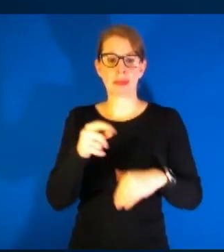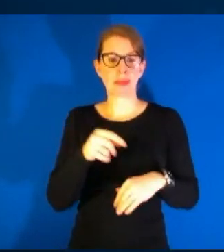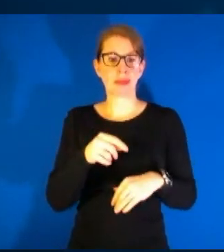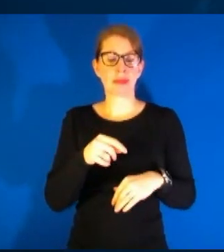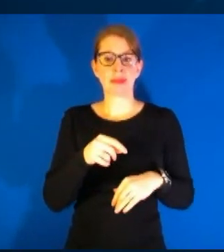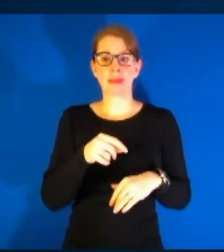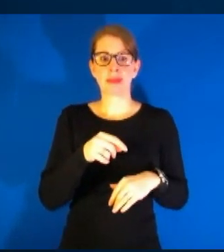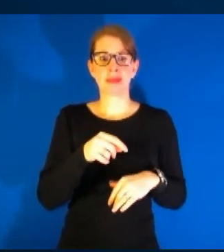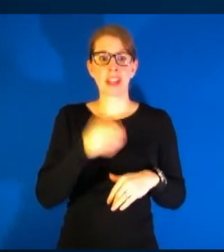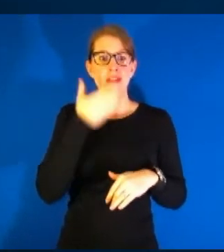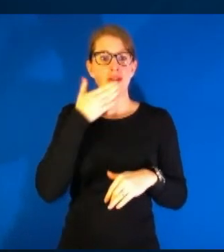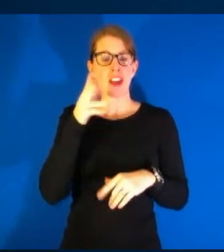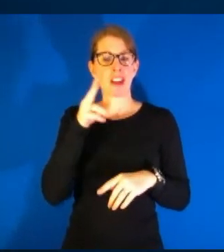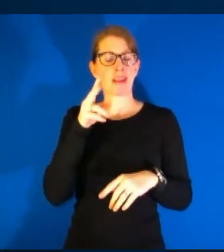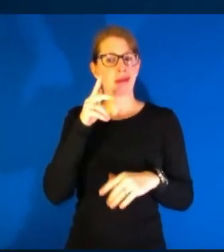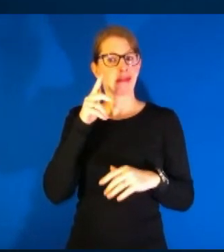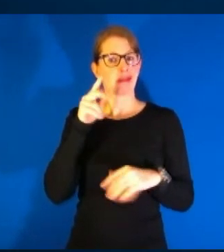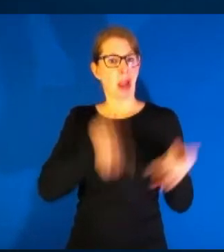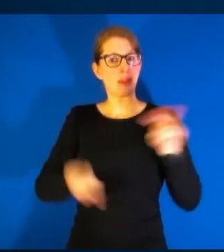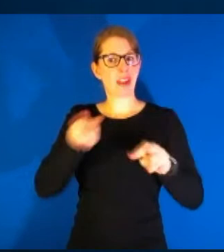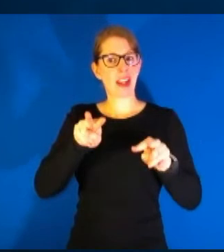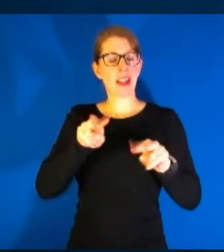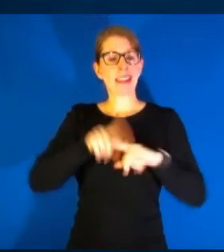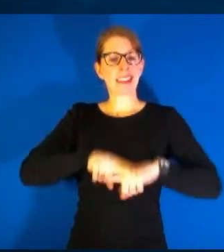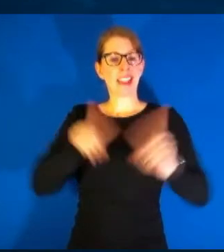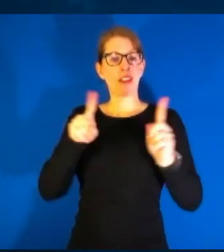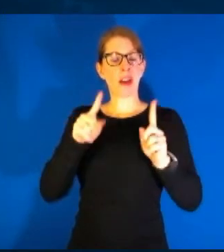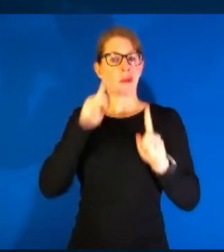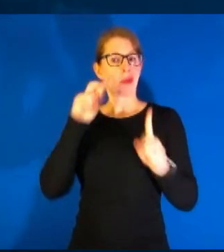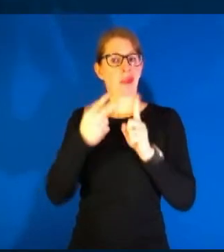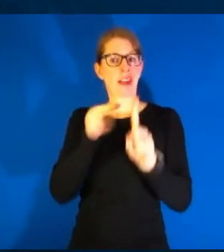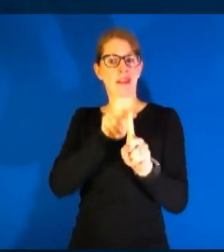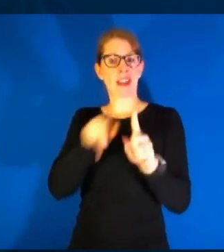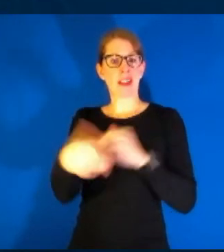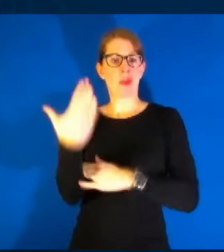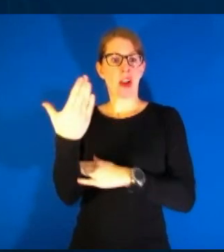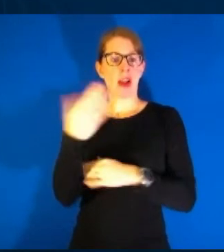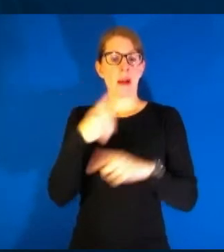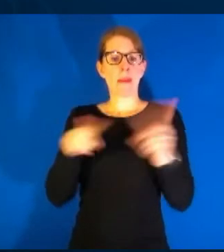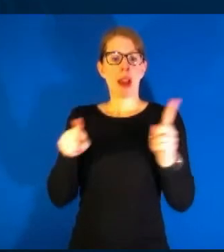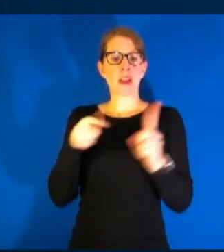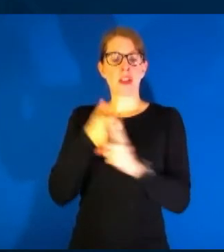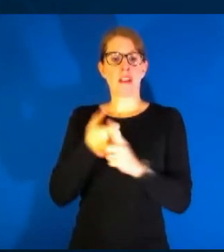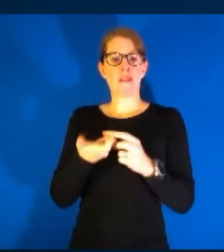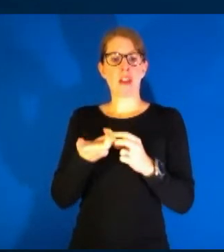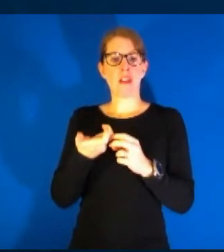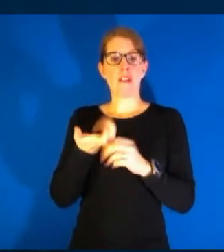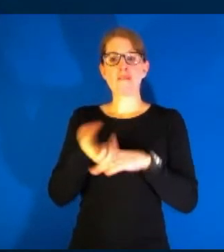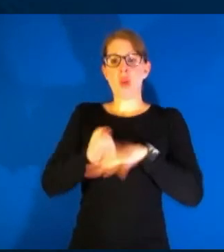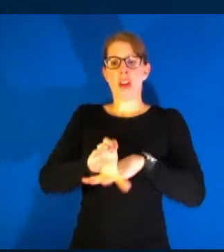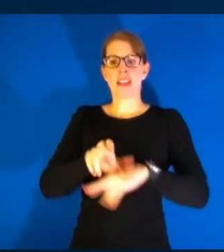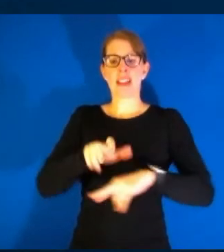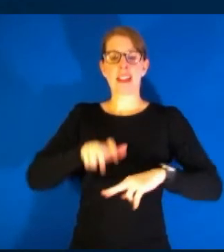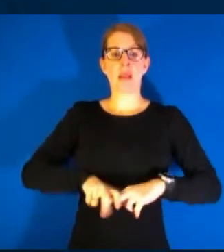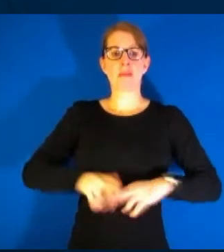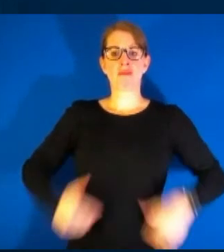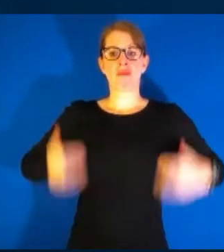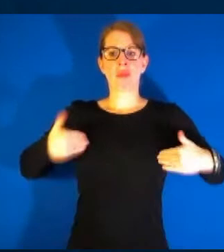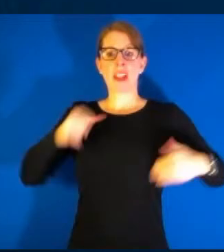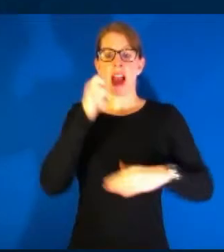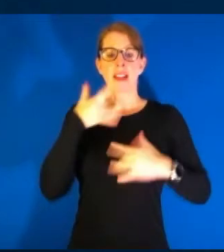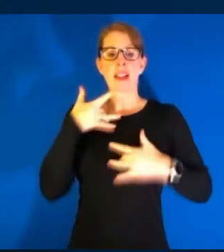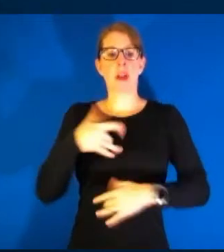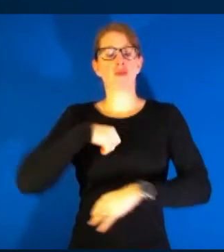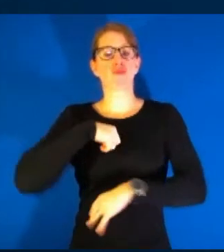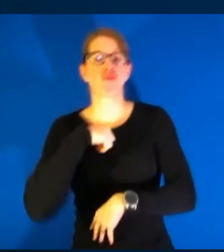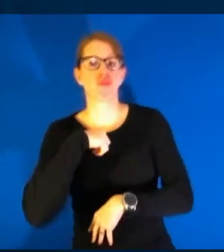Good observation. I'm glad you got a different view this morning. We like it. But what I think the guys are loving, you're actually forced to sit up straight. It's not the typical sides